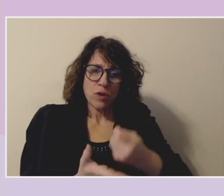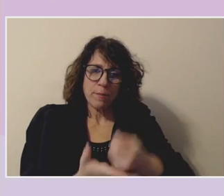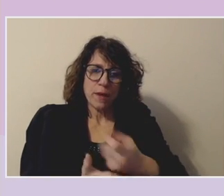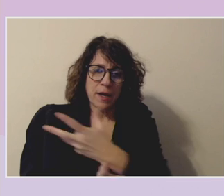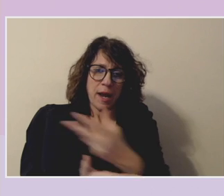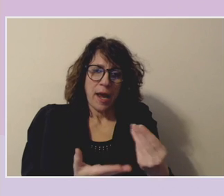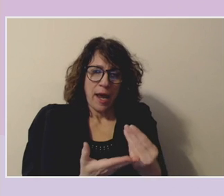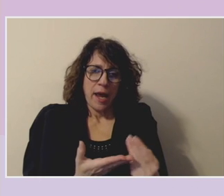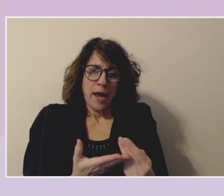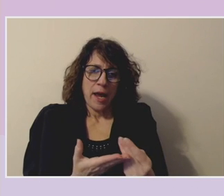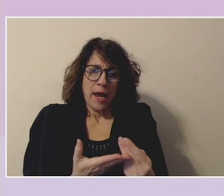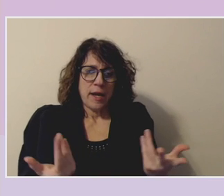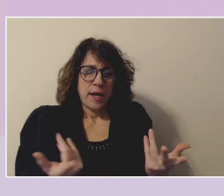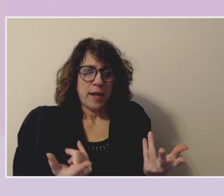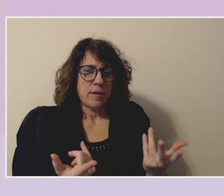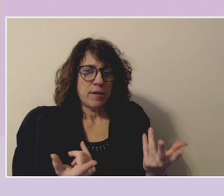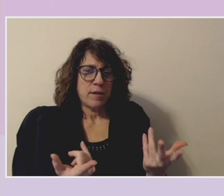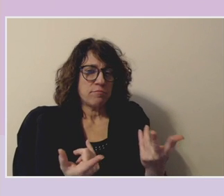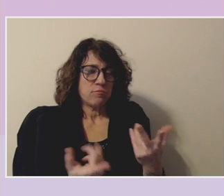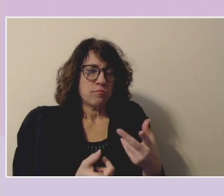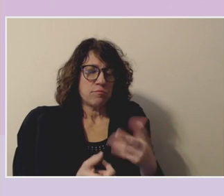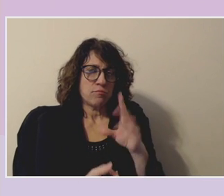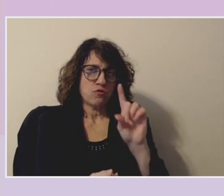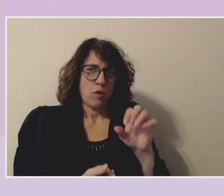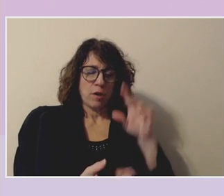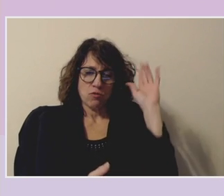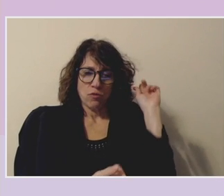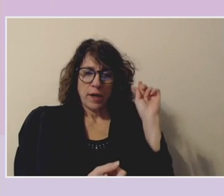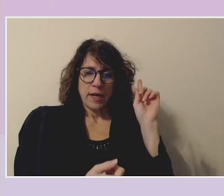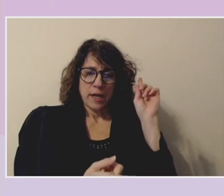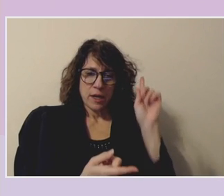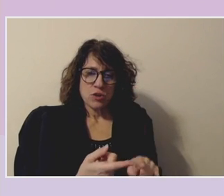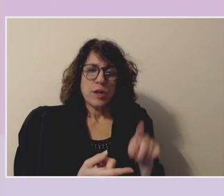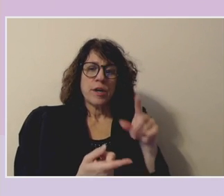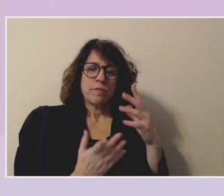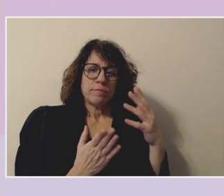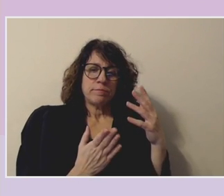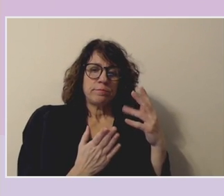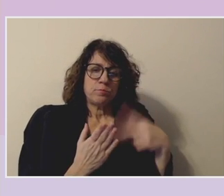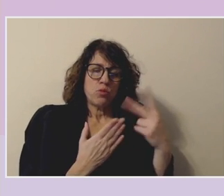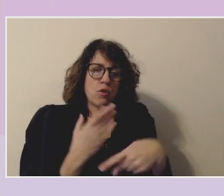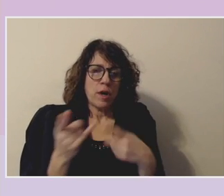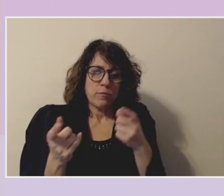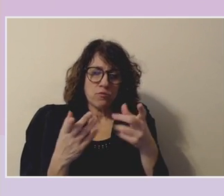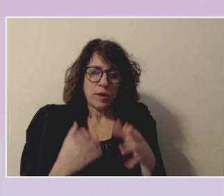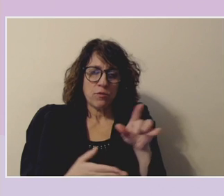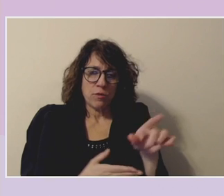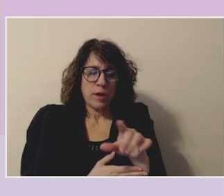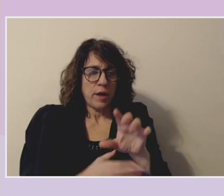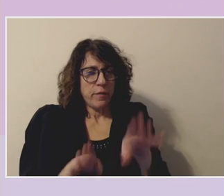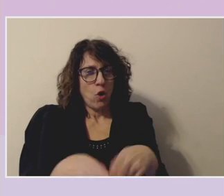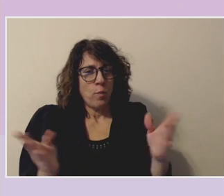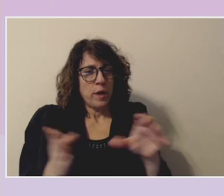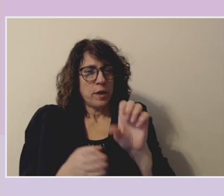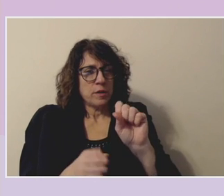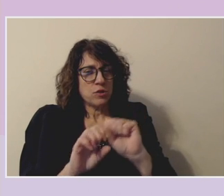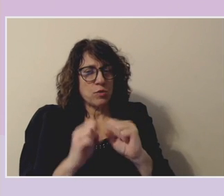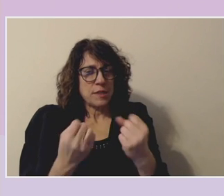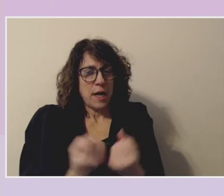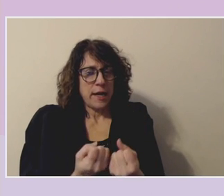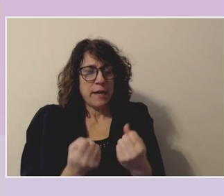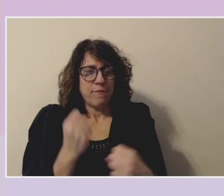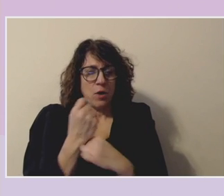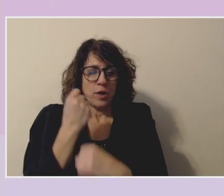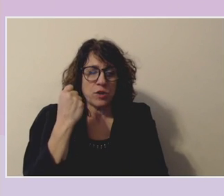Reduction Program Director at the Open Society Foundations, and also as the Deputy Commissioner for the